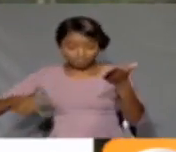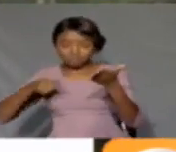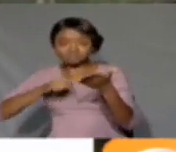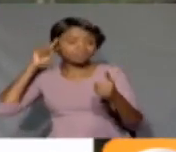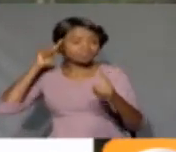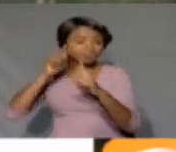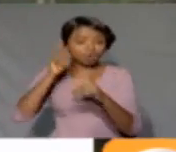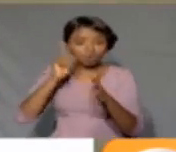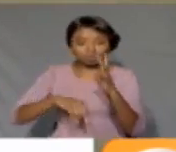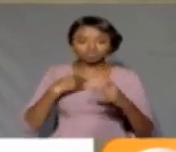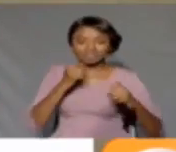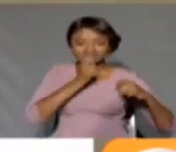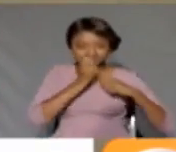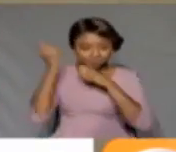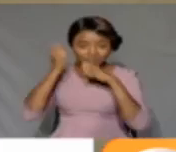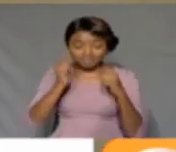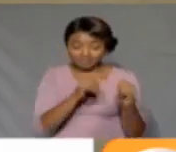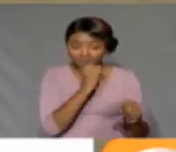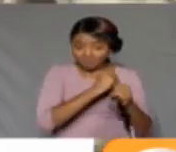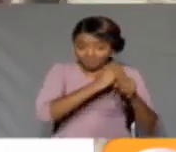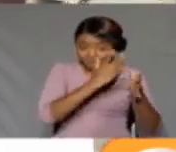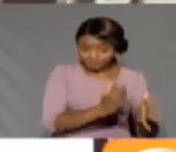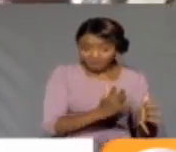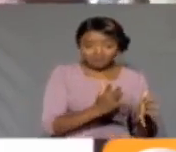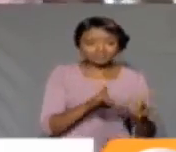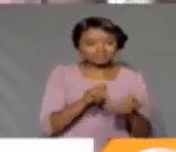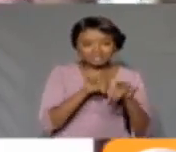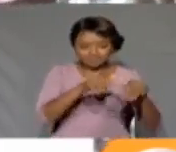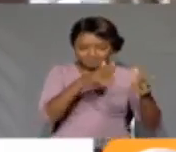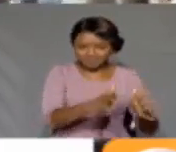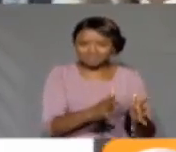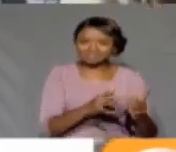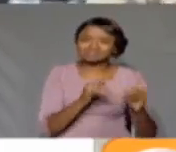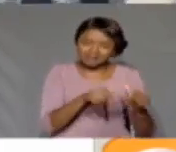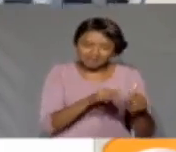improving sugarcane farmers' welfare and produce to sustain